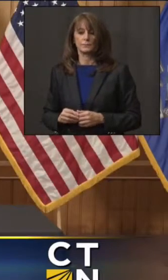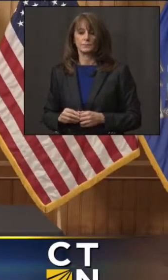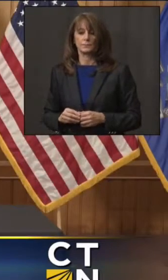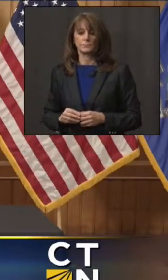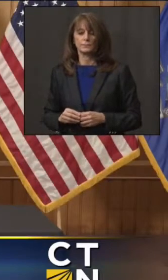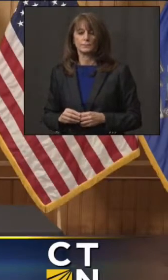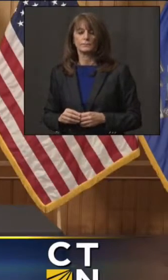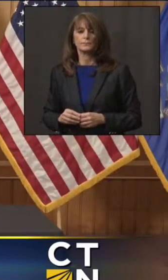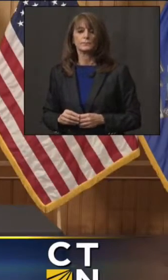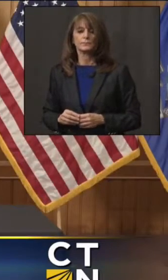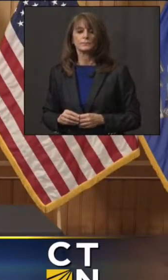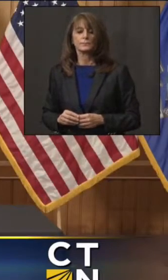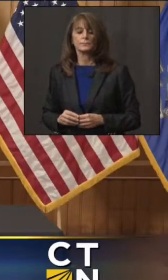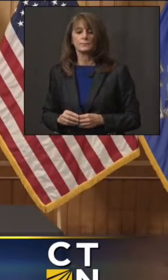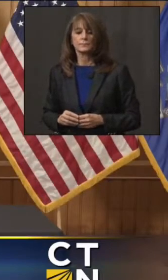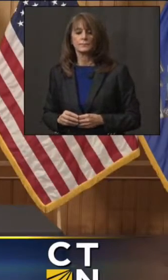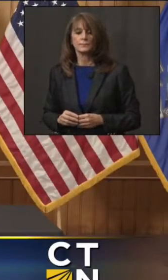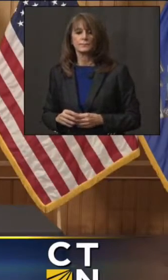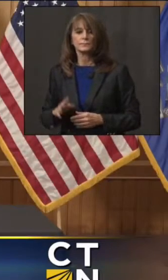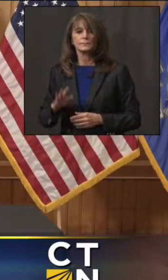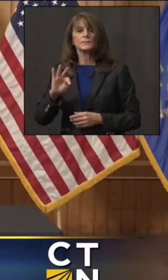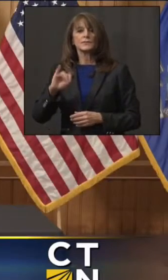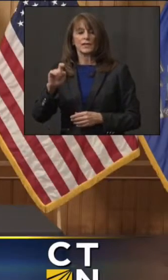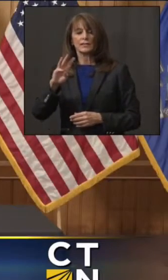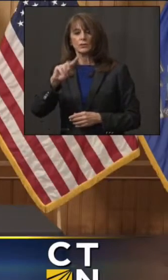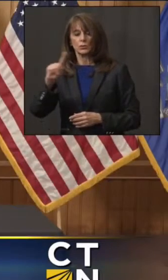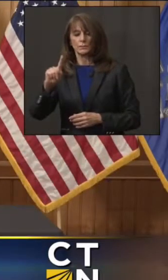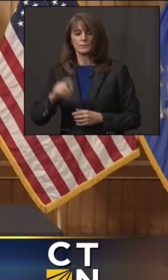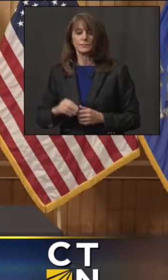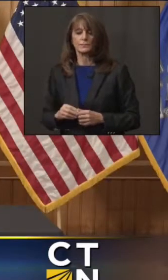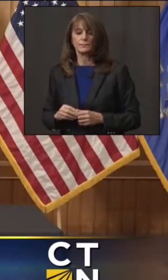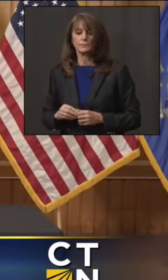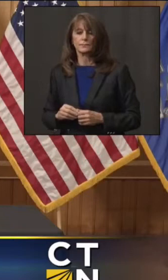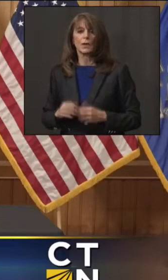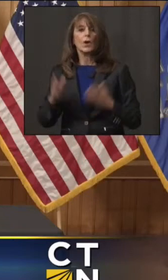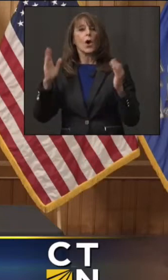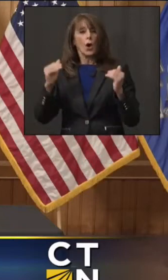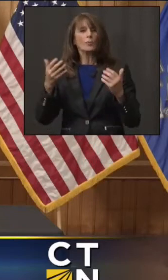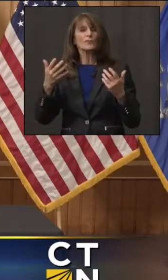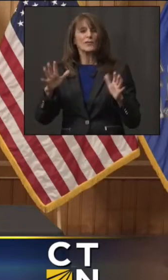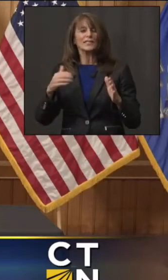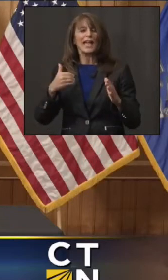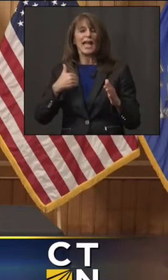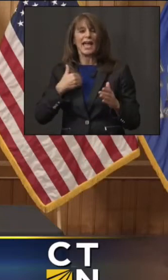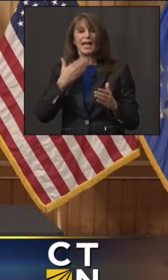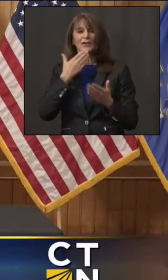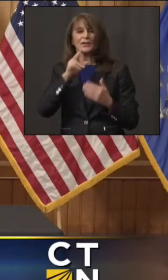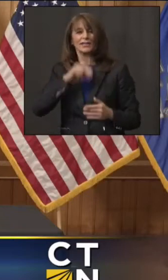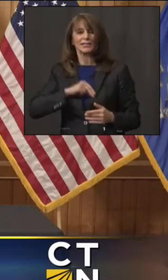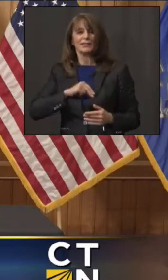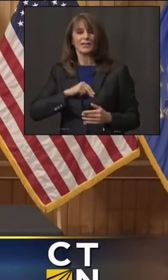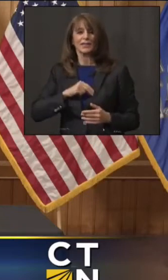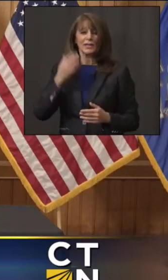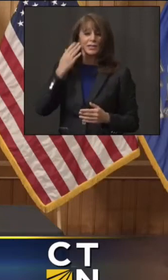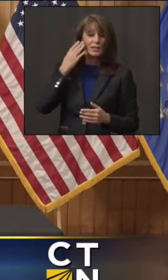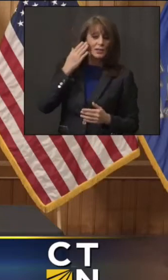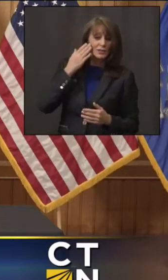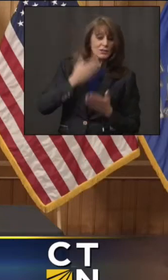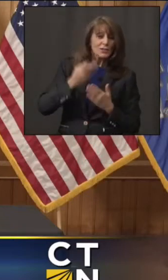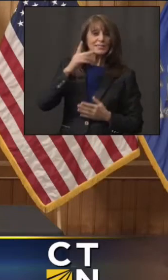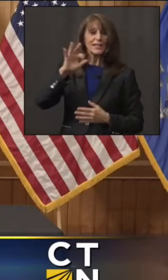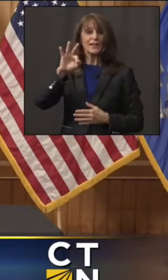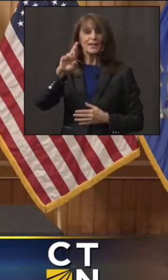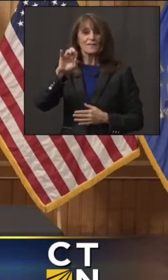Everybody, Matt Karen here from Fox 61. Governor, hope you had a happy Thanksgiving. And it's good to see Fran on the call today. So